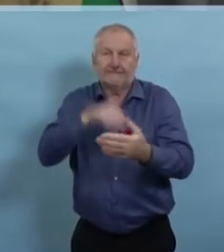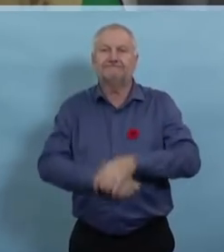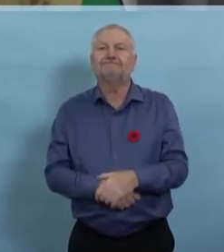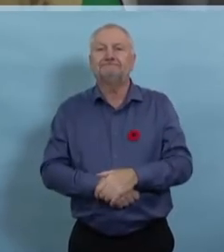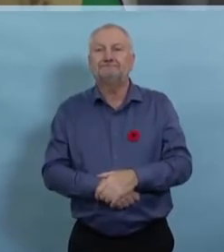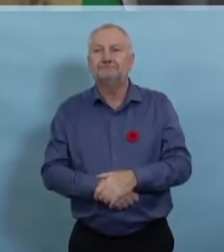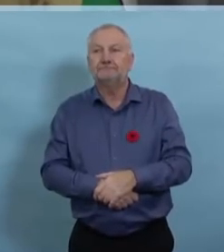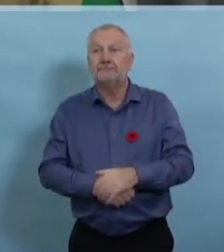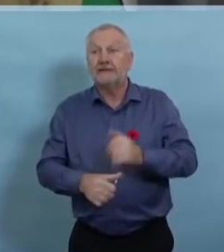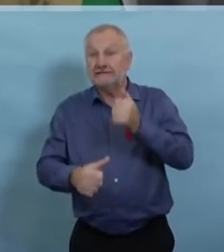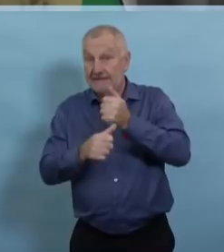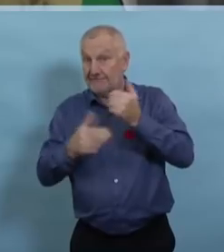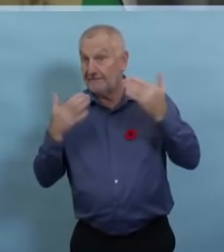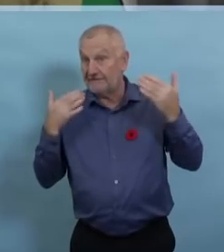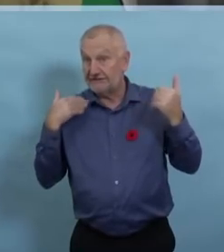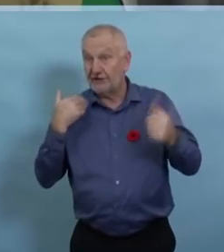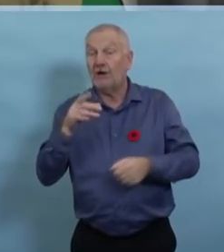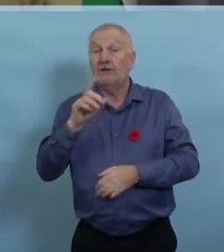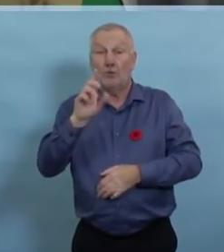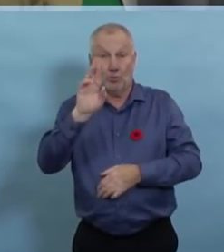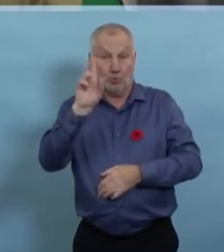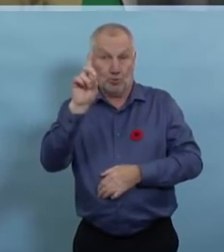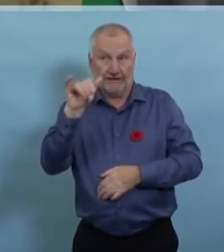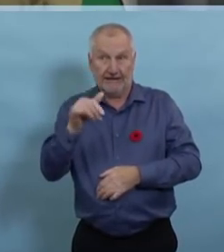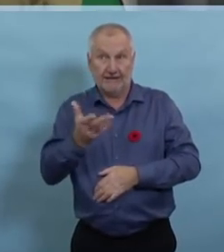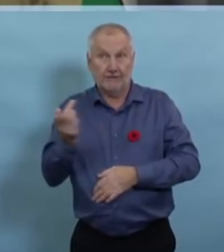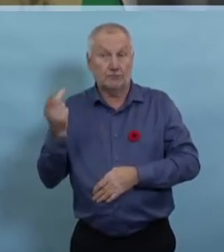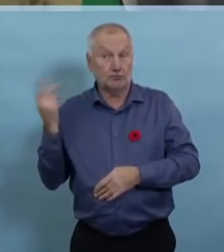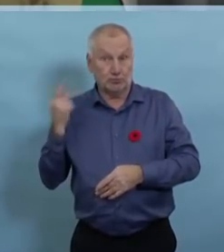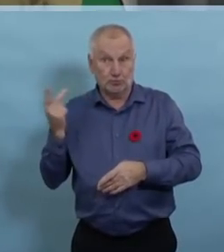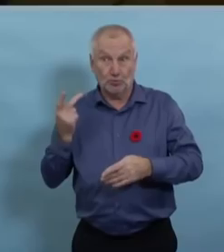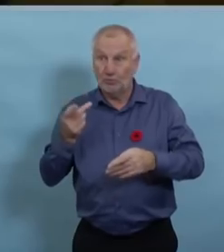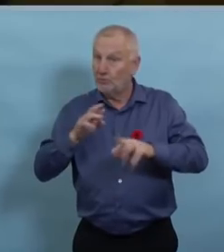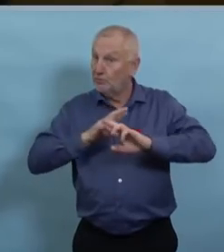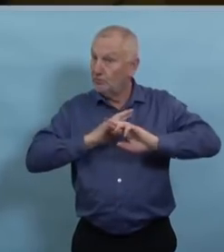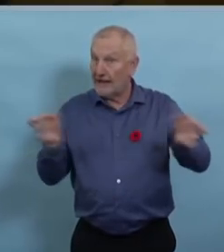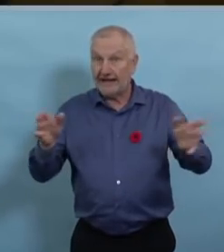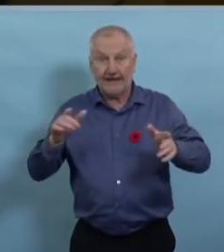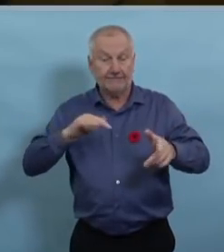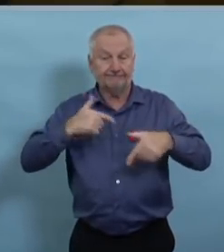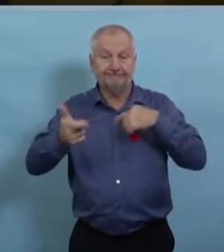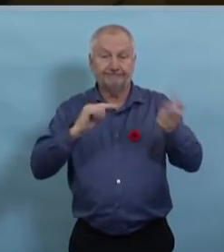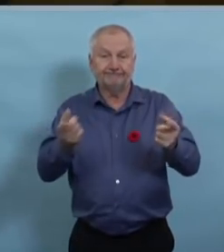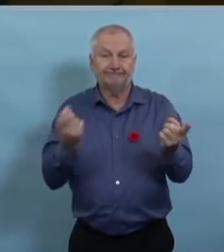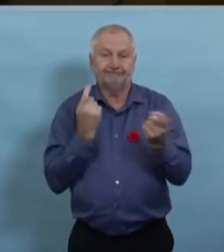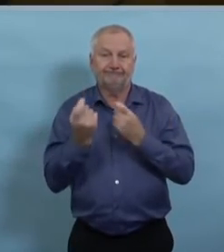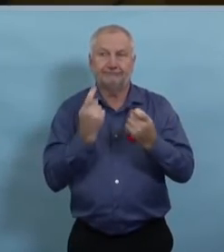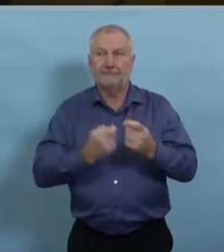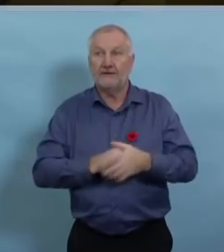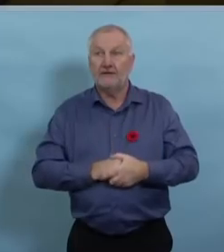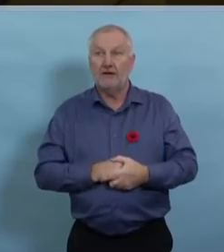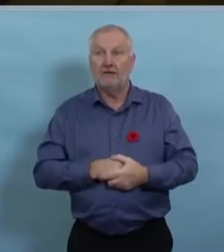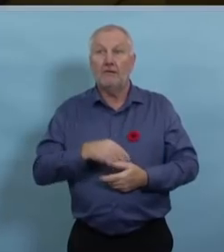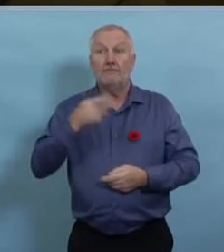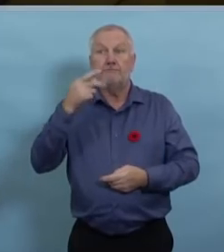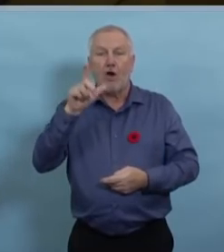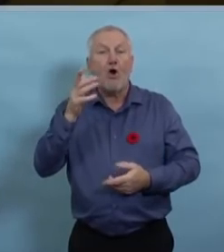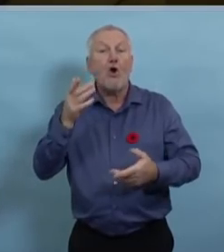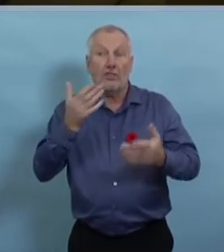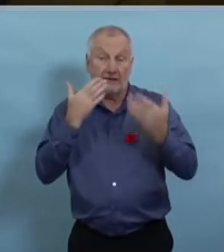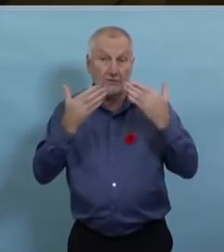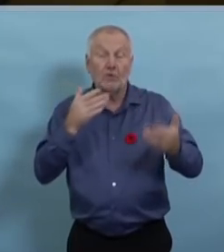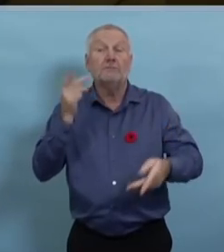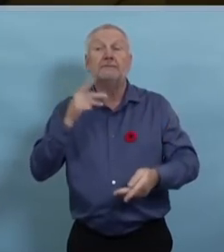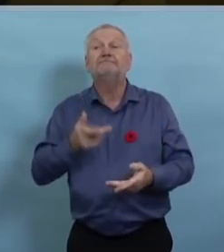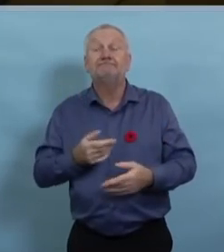are looking forward to the questions that you might have on the line. Thank you, Minister. A reminder to our reporters on the line, you will